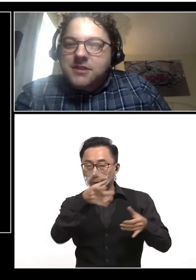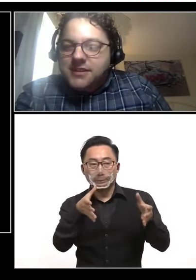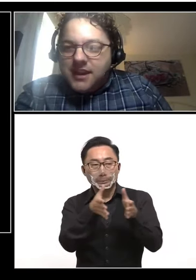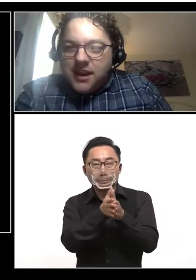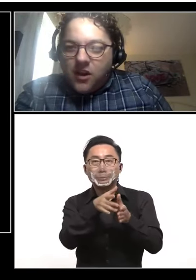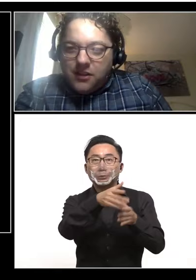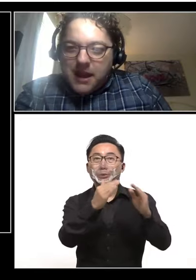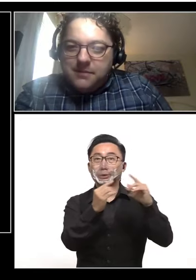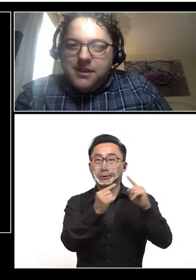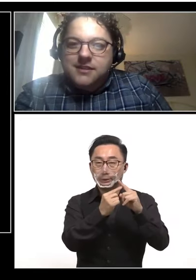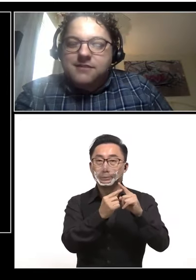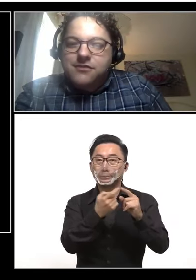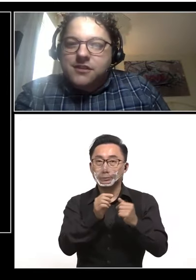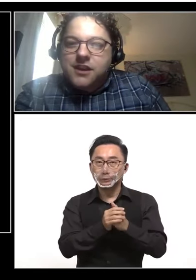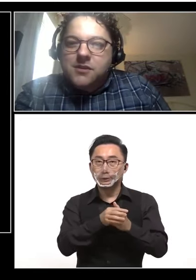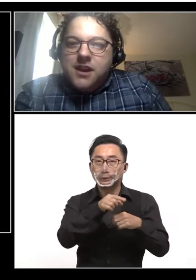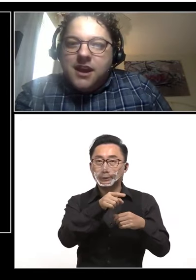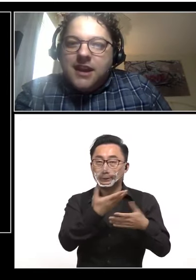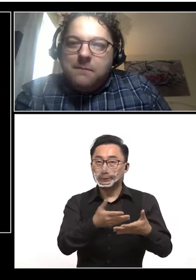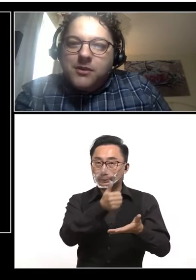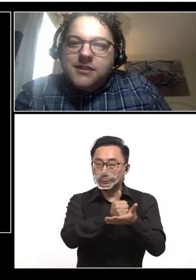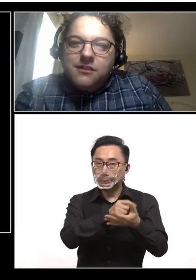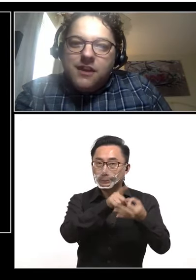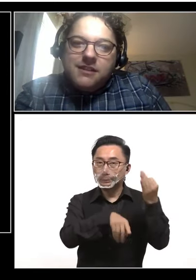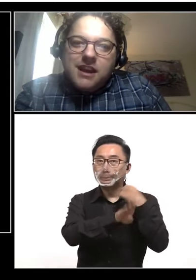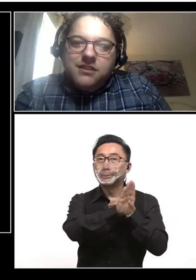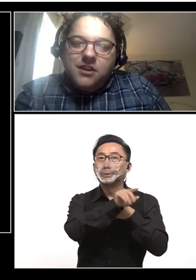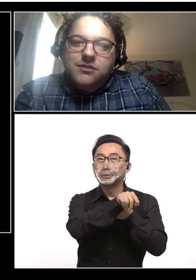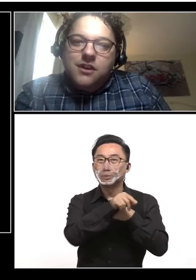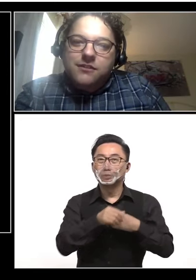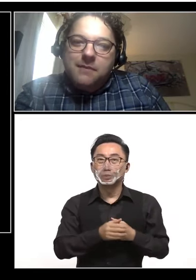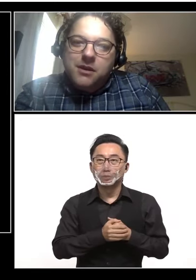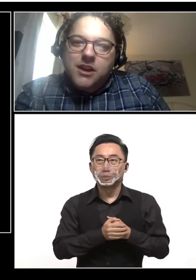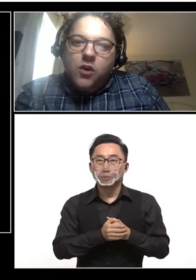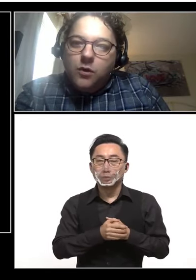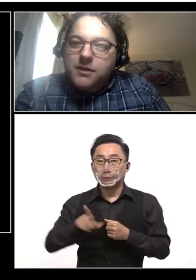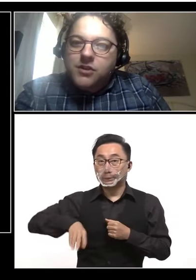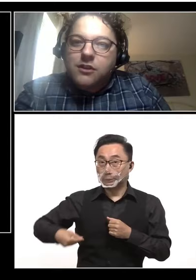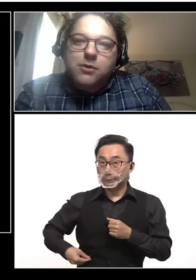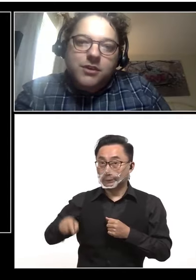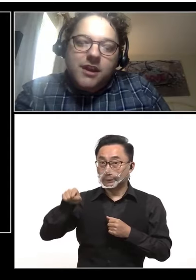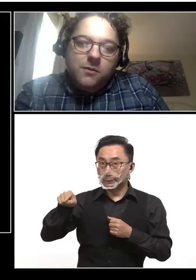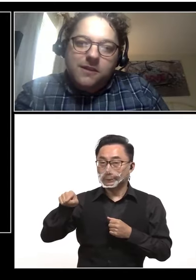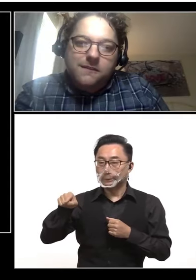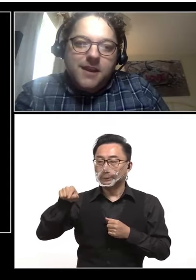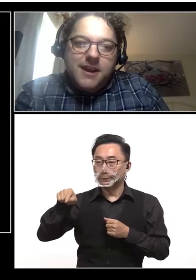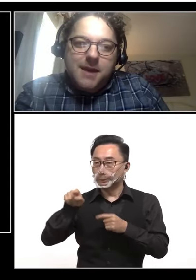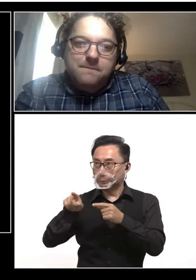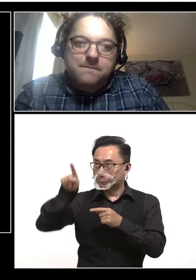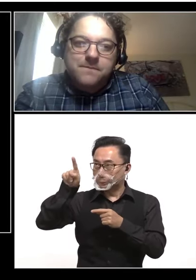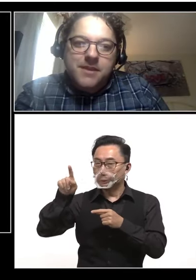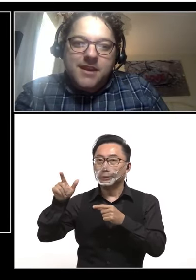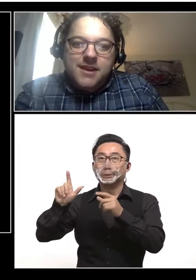you can see on the map that is in front of you, Kampot is on the very south coast of Cambodia, almost on the border with